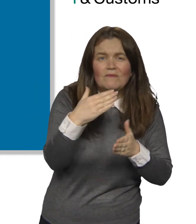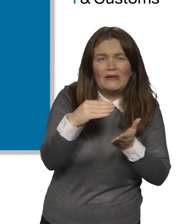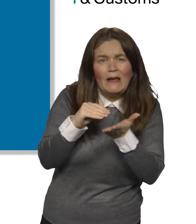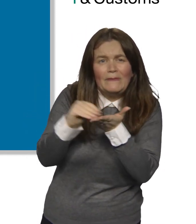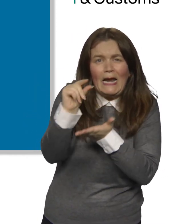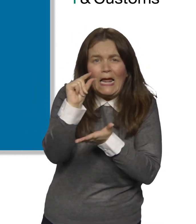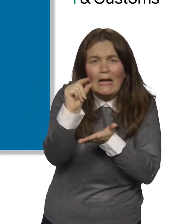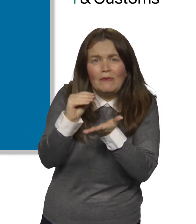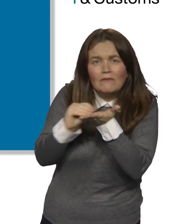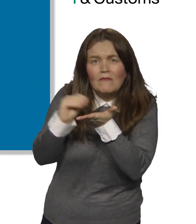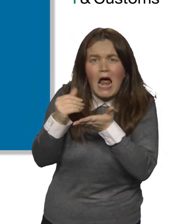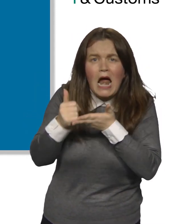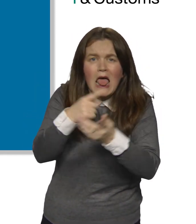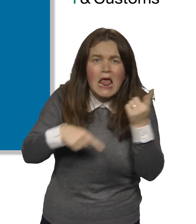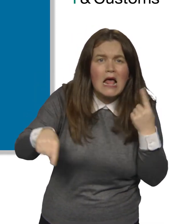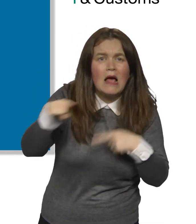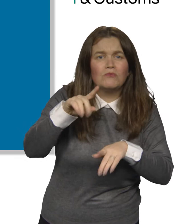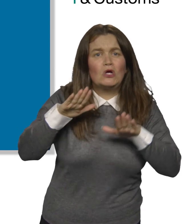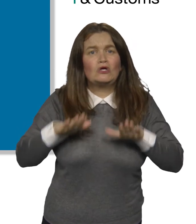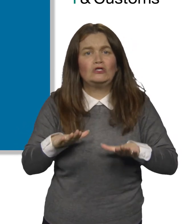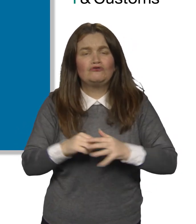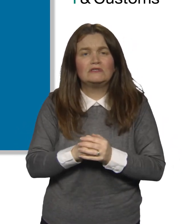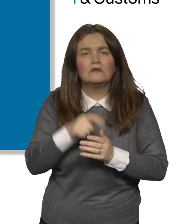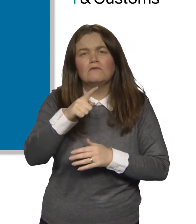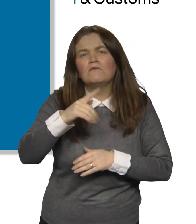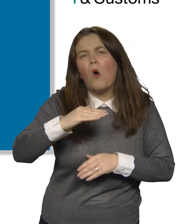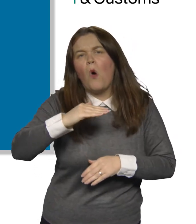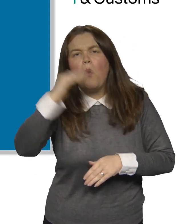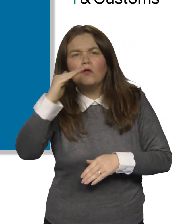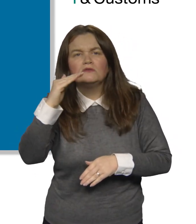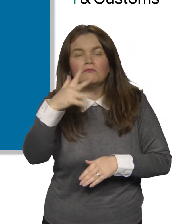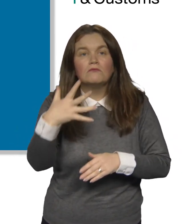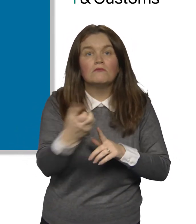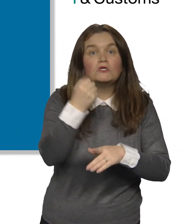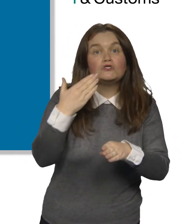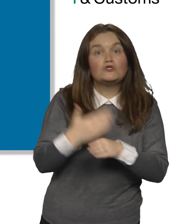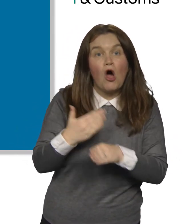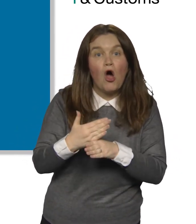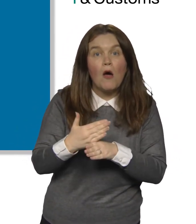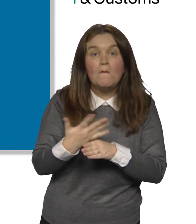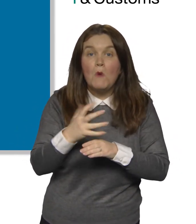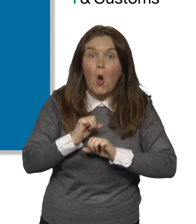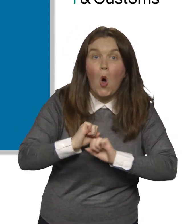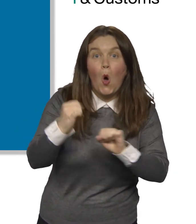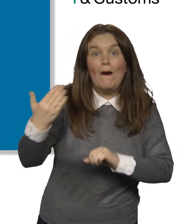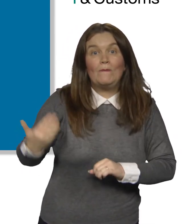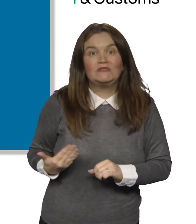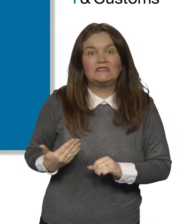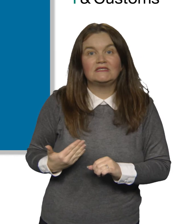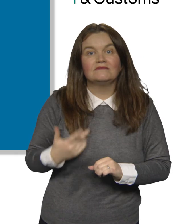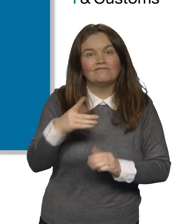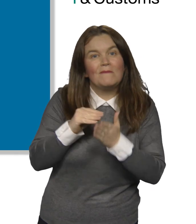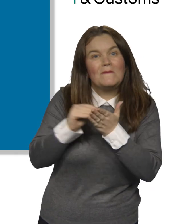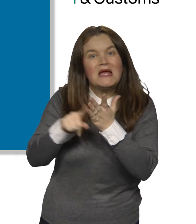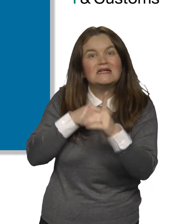help everyone in the country. When you're older and you get a job, or maybe even start your own business, the taxes you'll pay